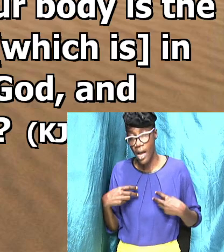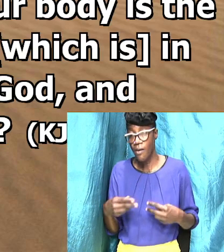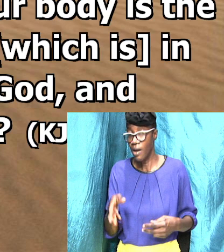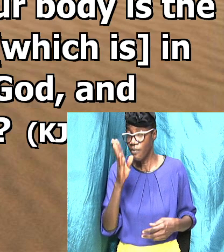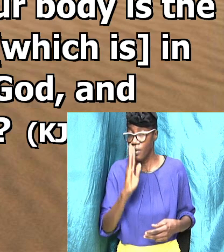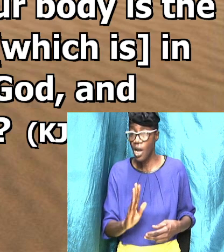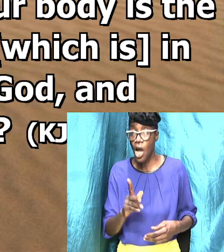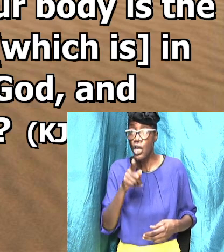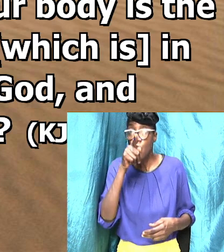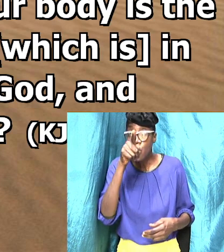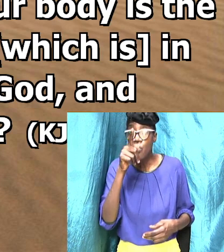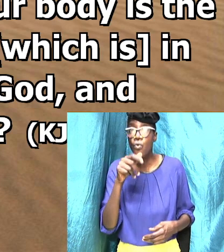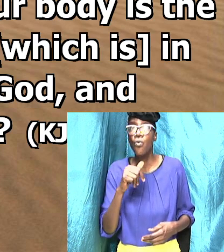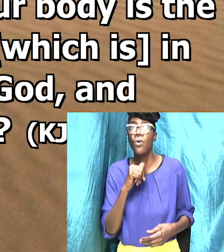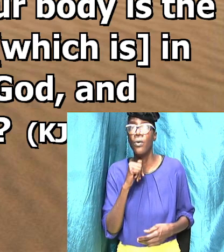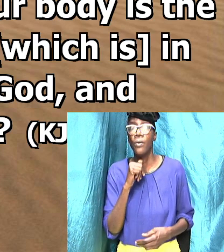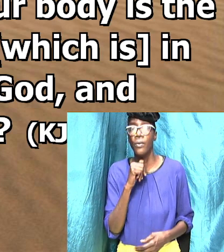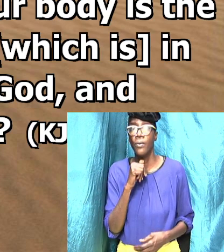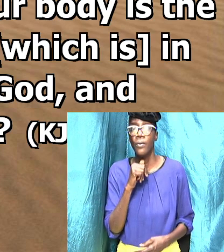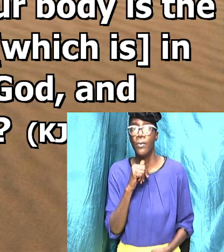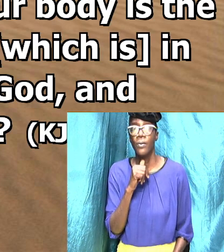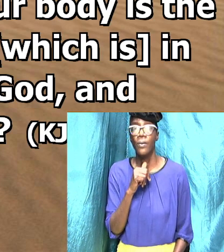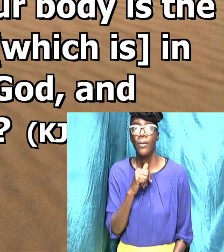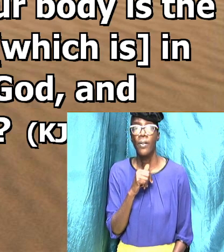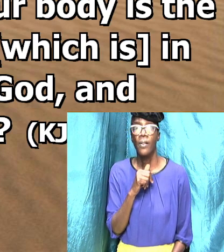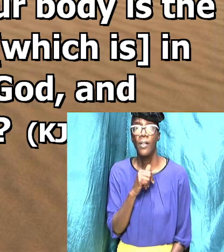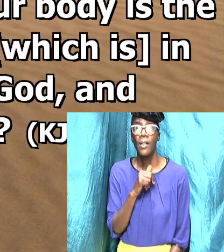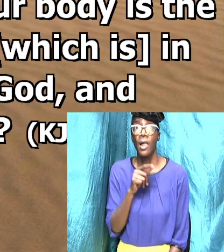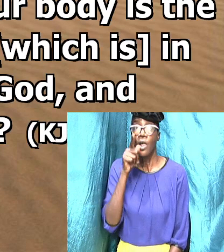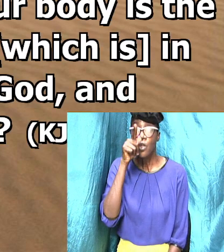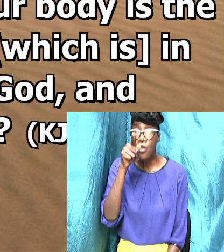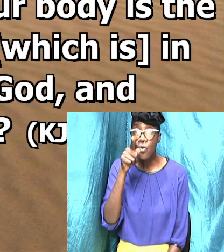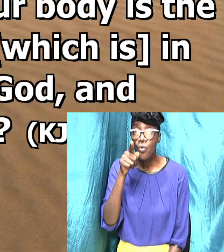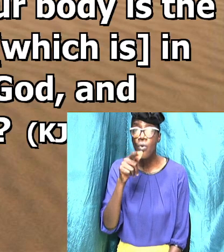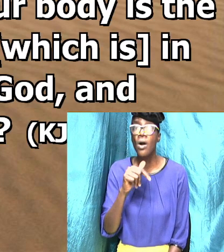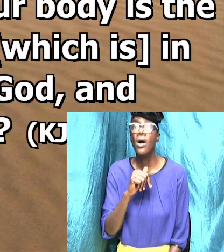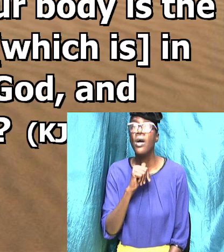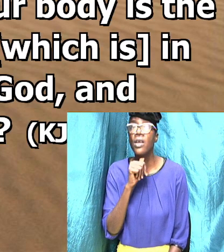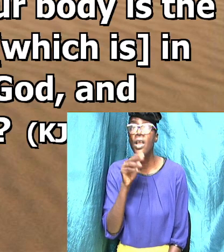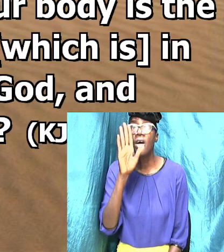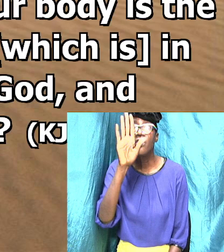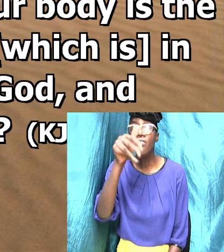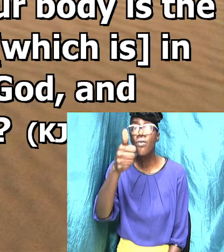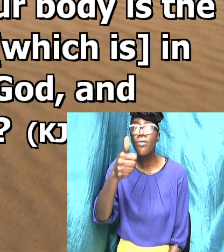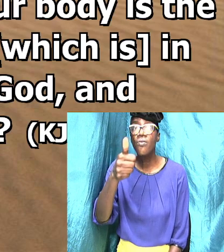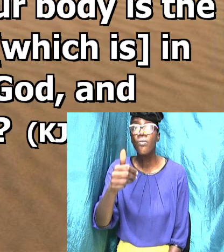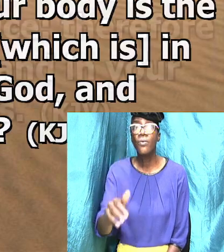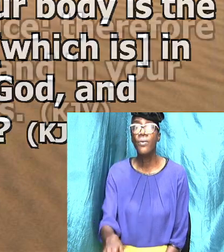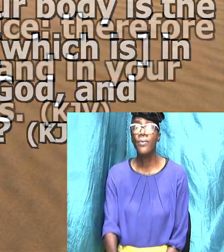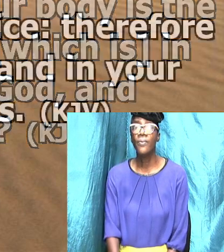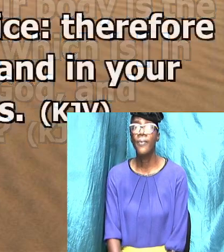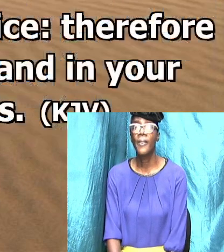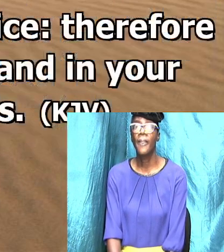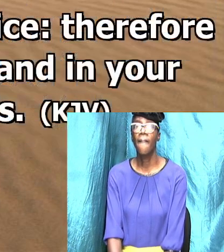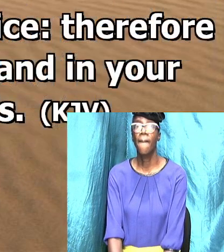and ye are not. You hear the Bible say, you are not your own.